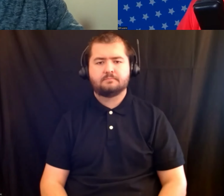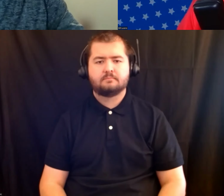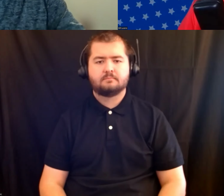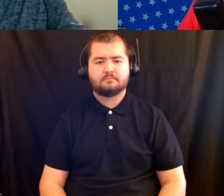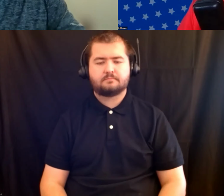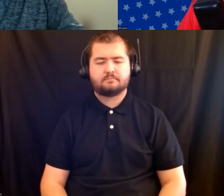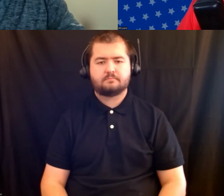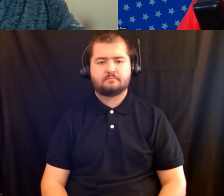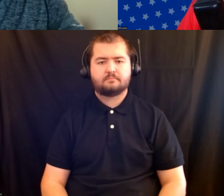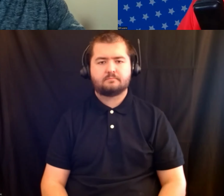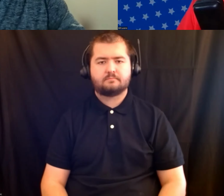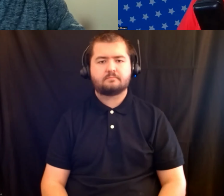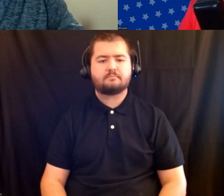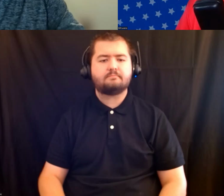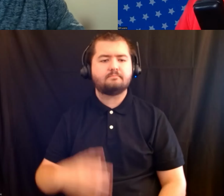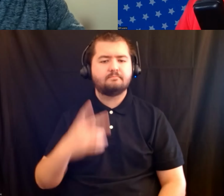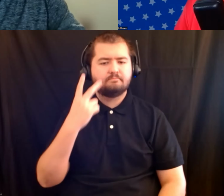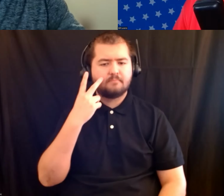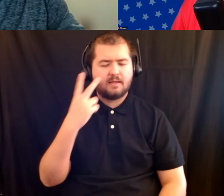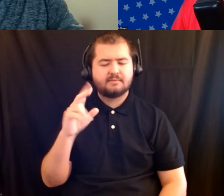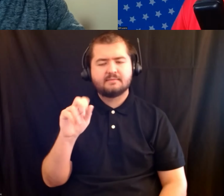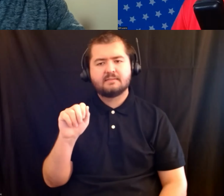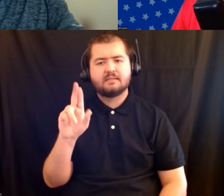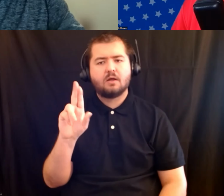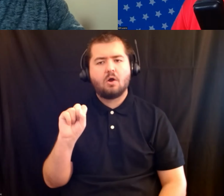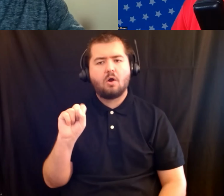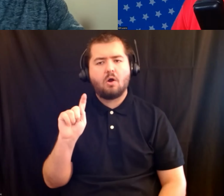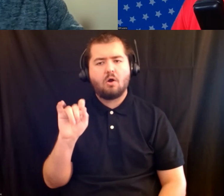I see that Austin has shared some resources.